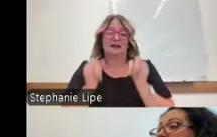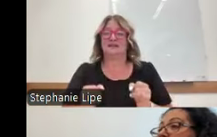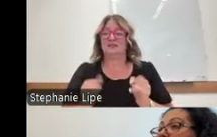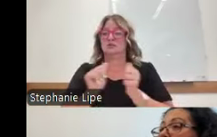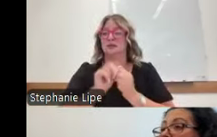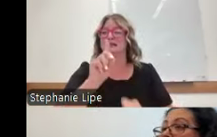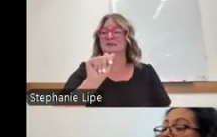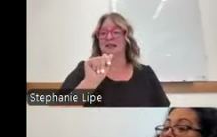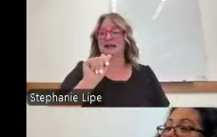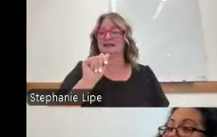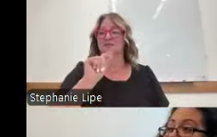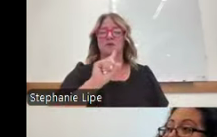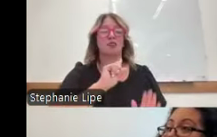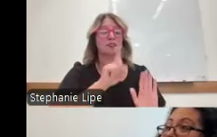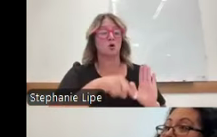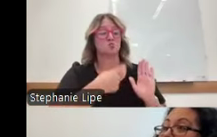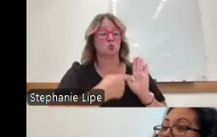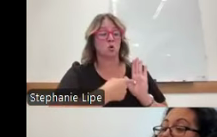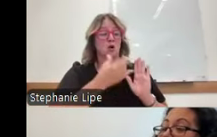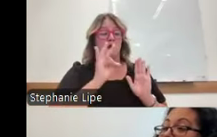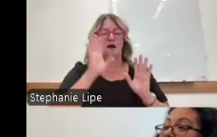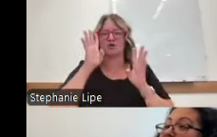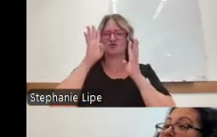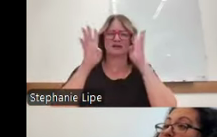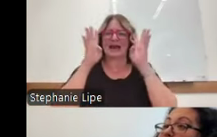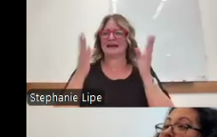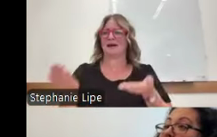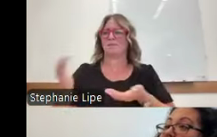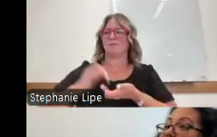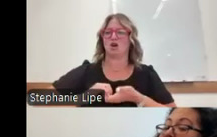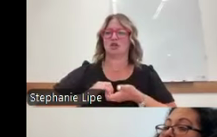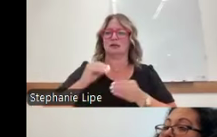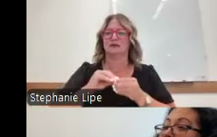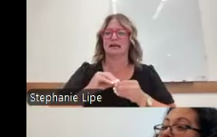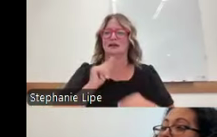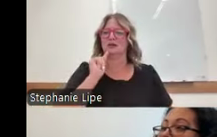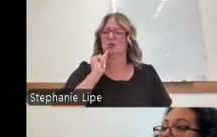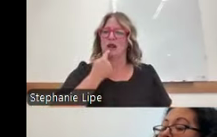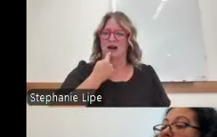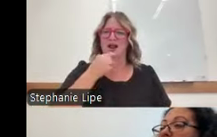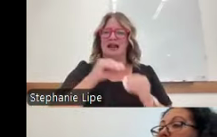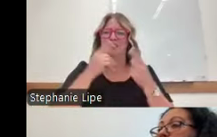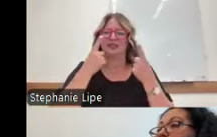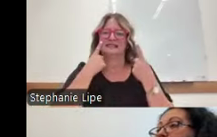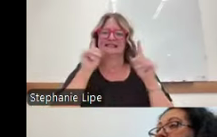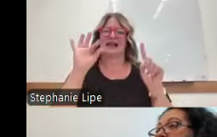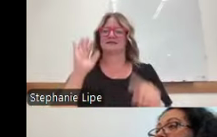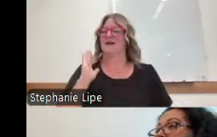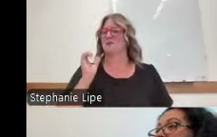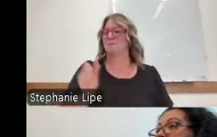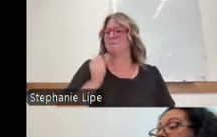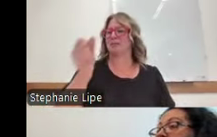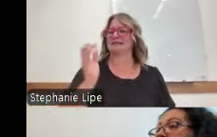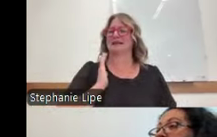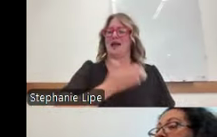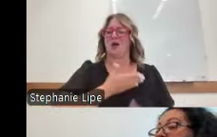enjoy to hire individuals with disabilities and work with the training. The role of the creative partnership is to